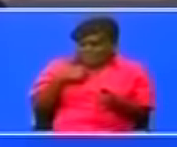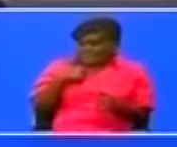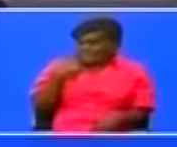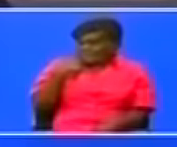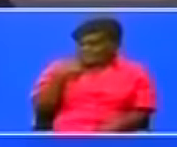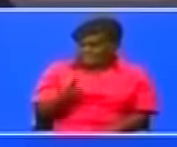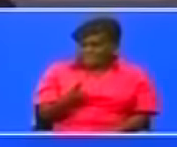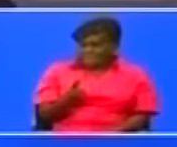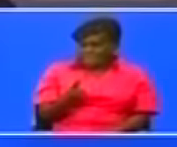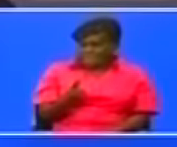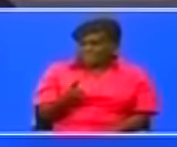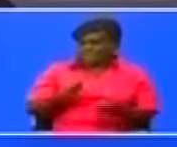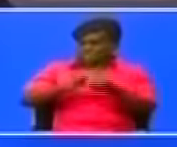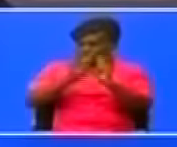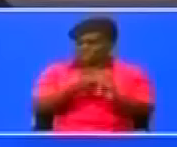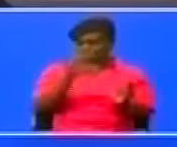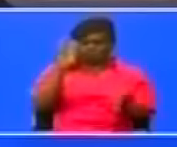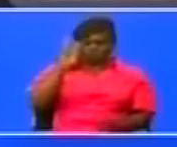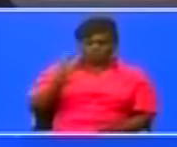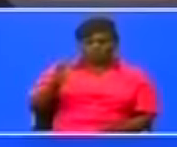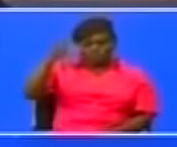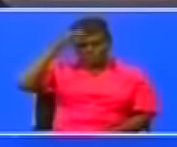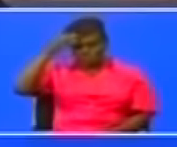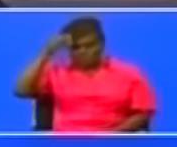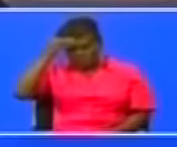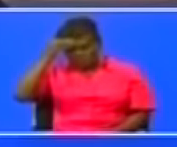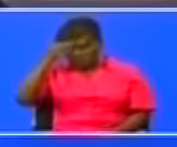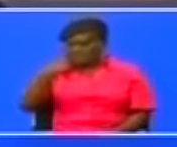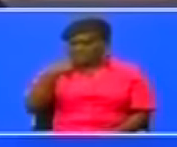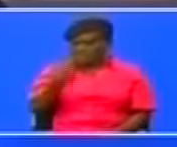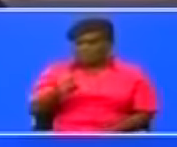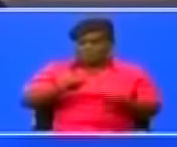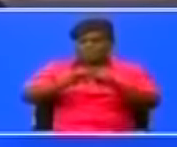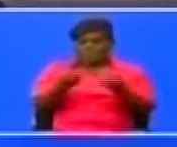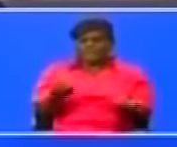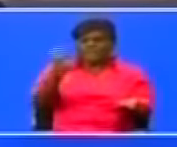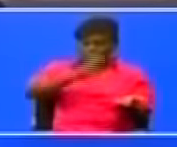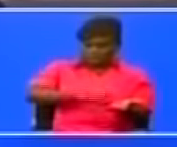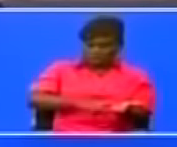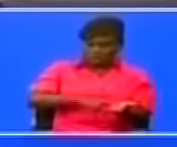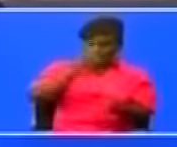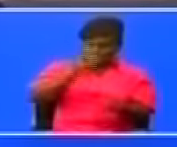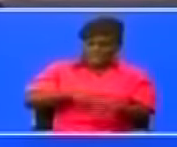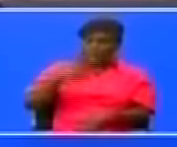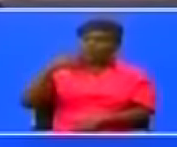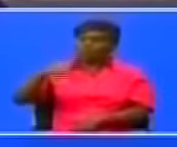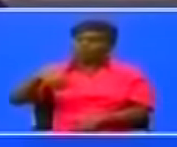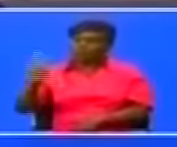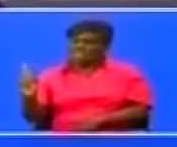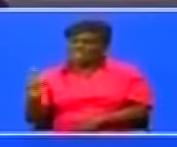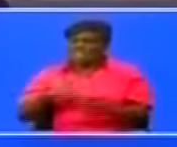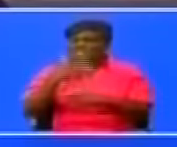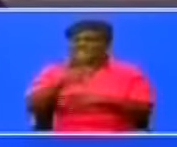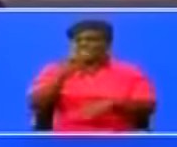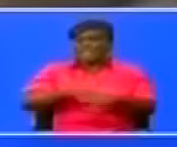in KPL has really changed the view of the education. So I also want to break that jinx that say that when you win the best player of the season,